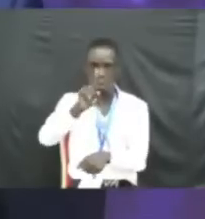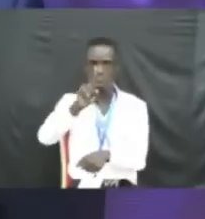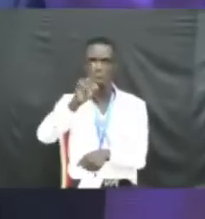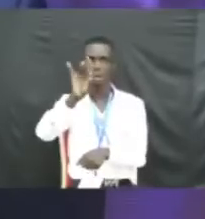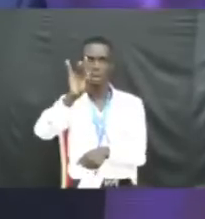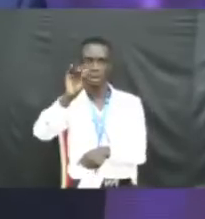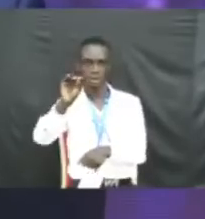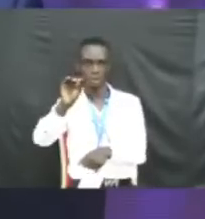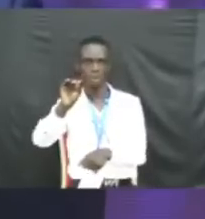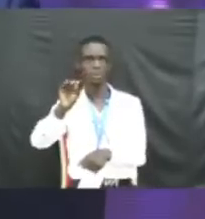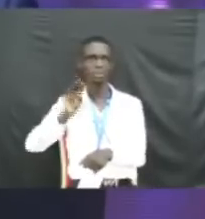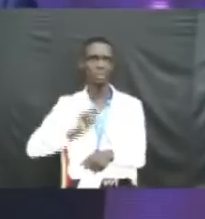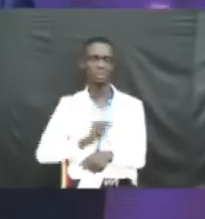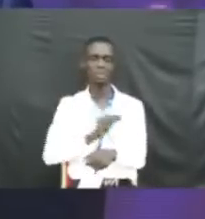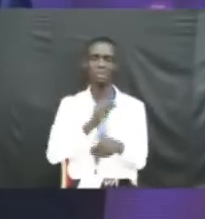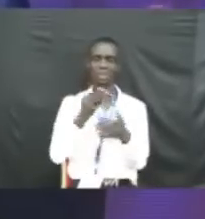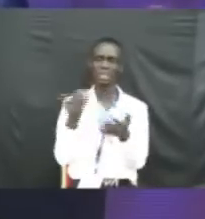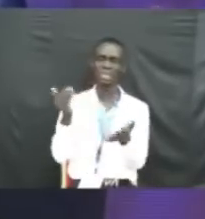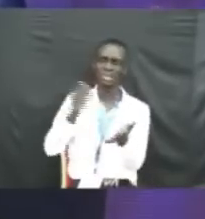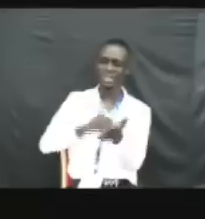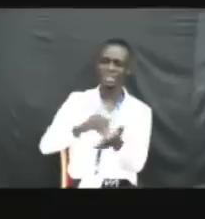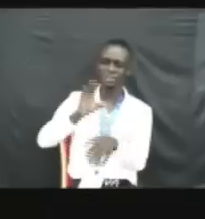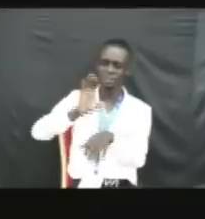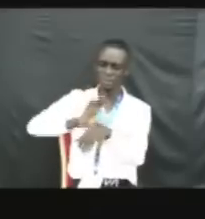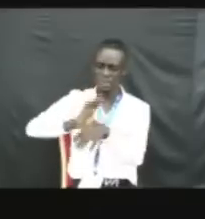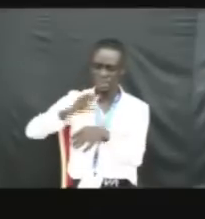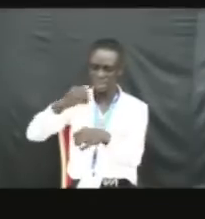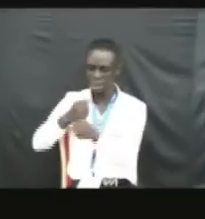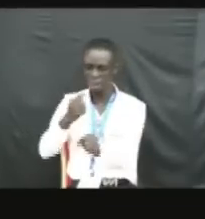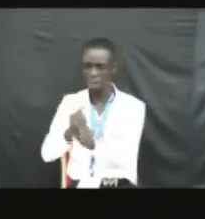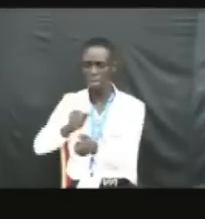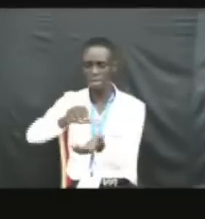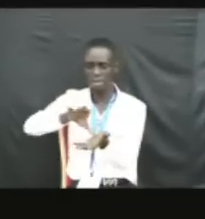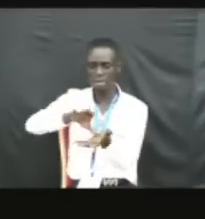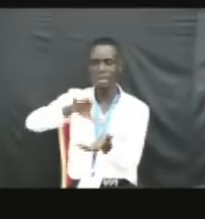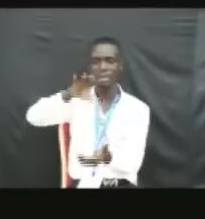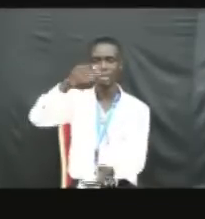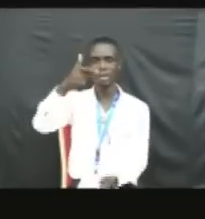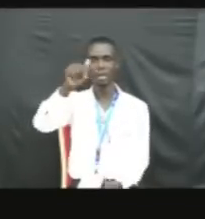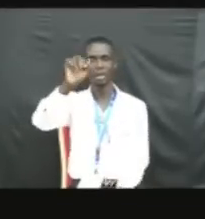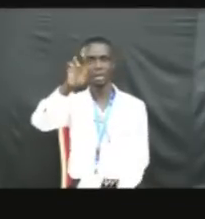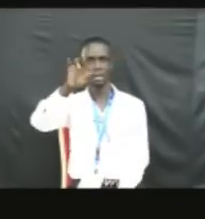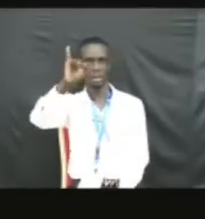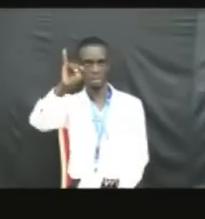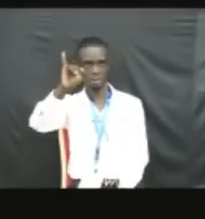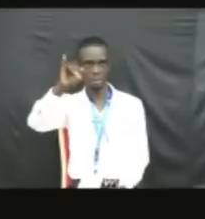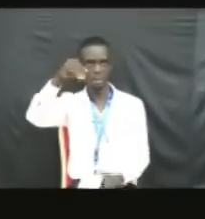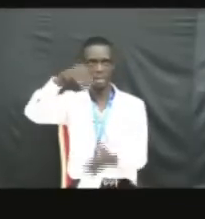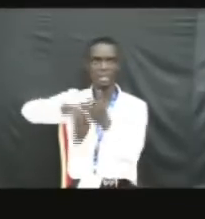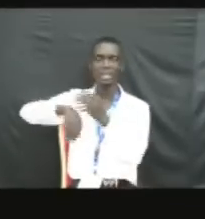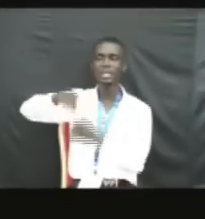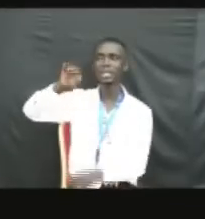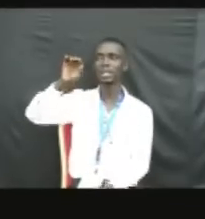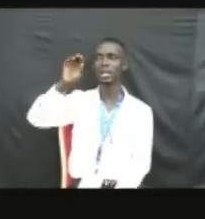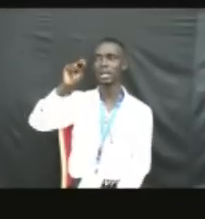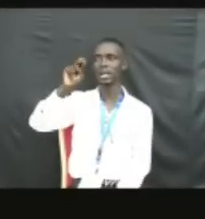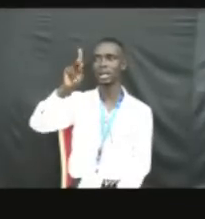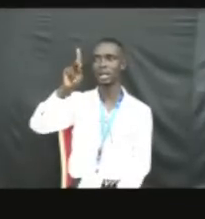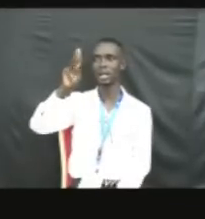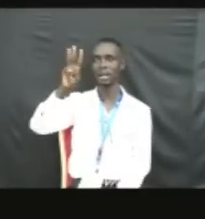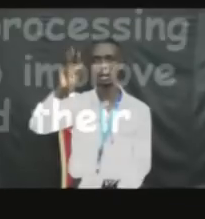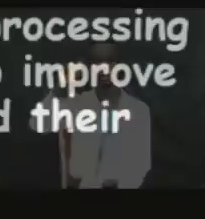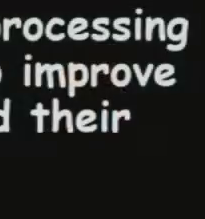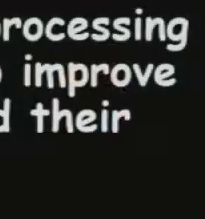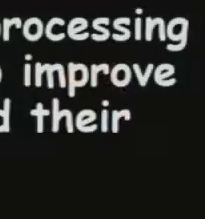processing center in the Yampong community in Inqanta area of the church to improve the standard of